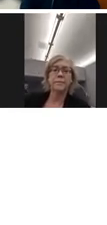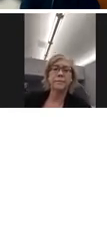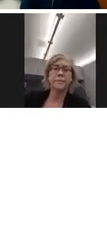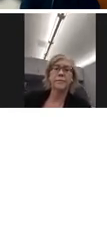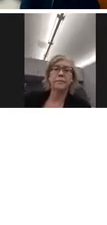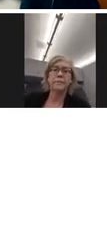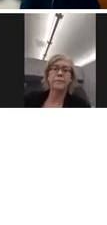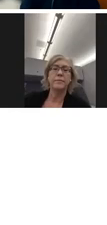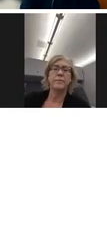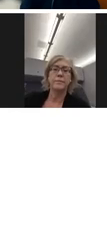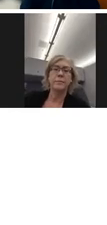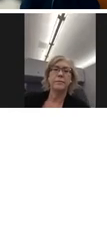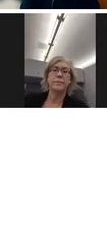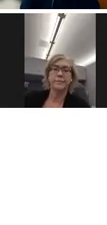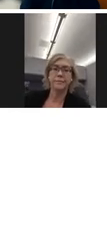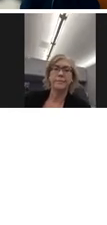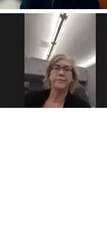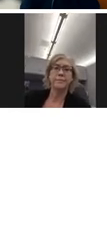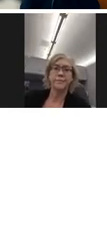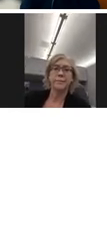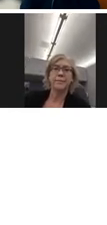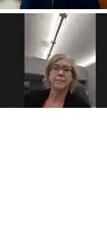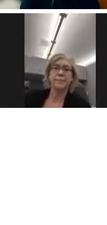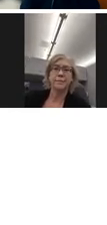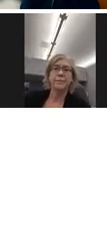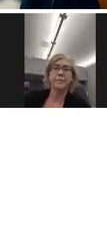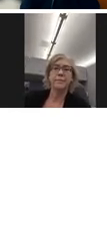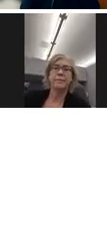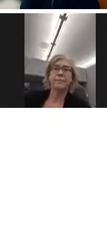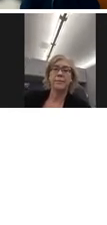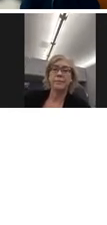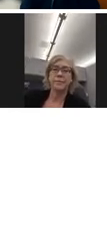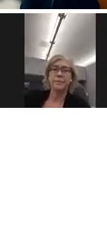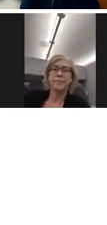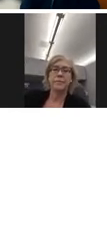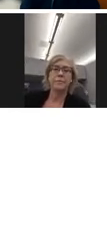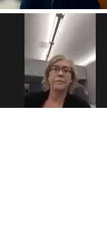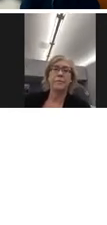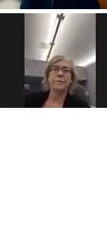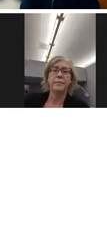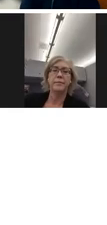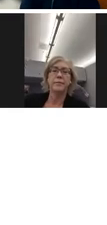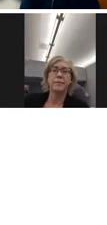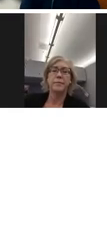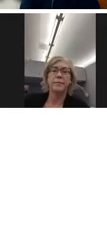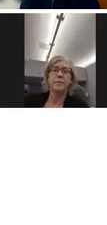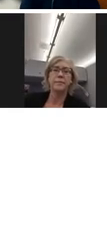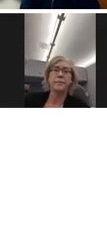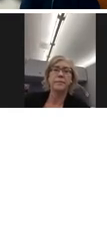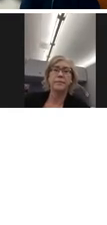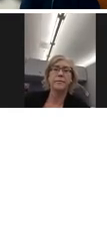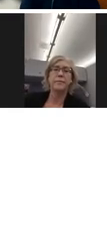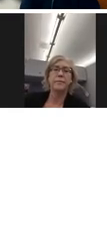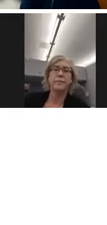CSBG program, Community Service Block Grant, has been with us for all 43 years. And we have continued to provide